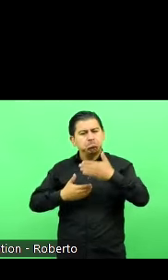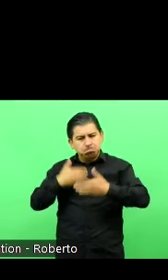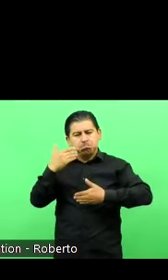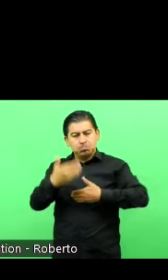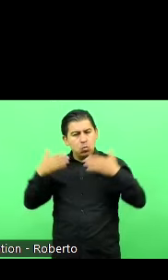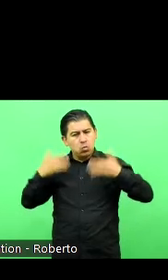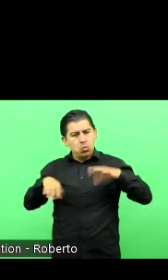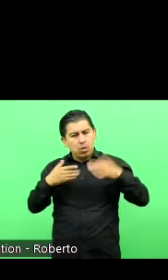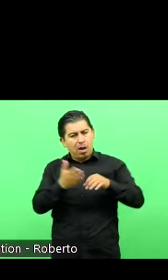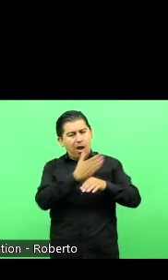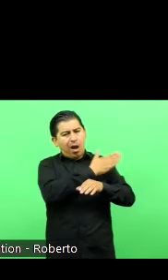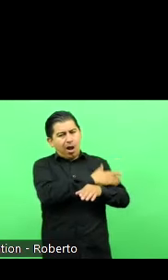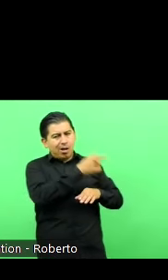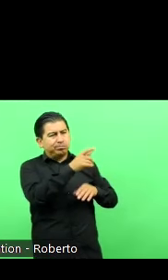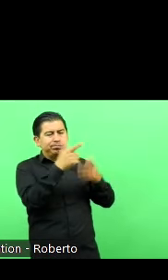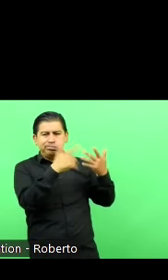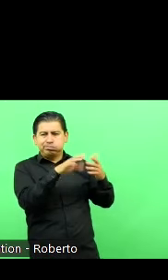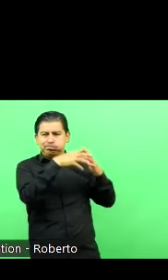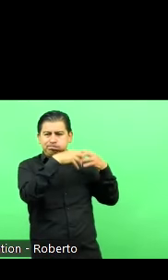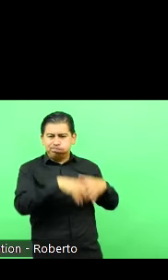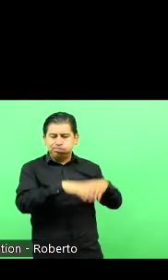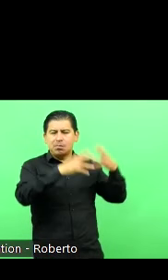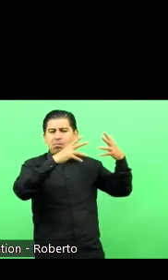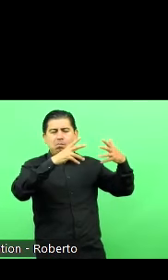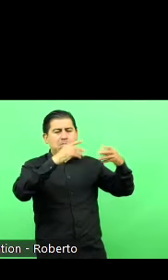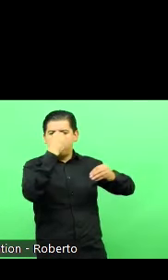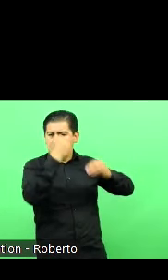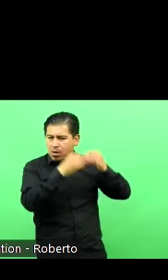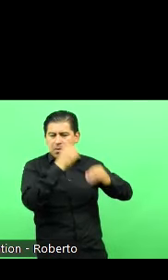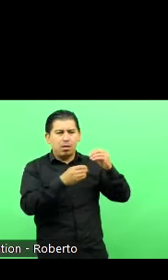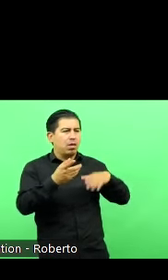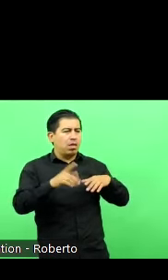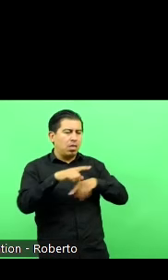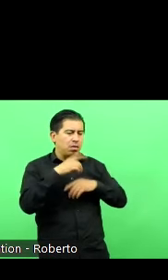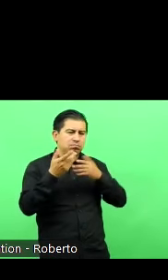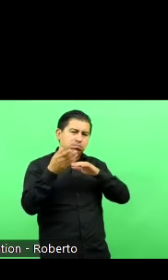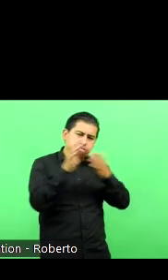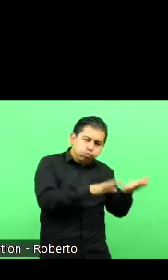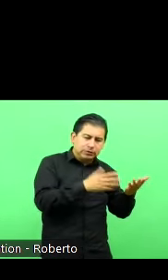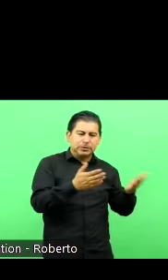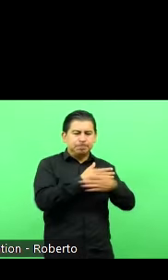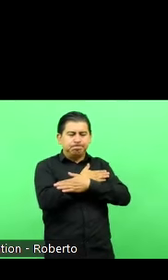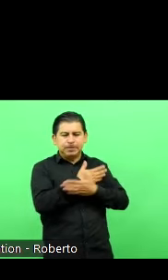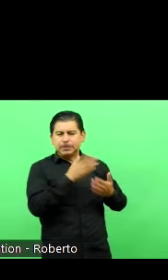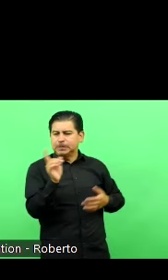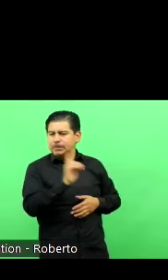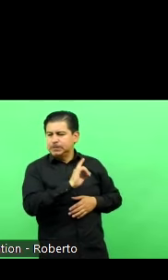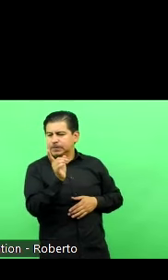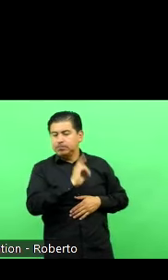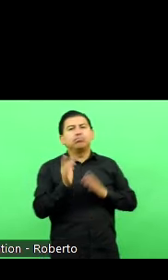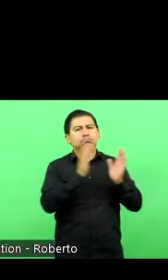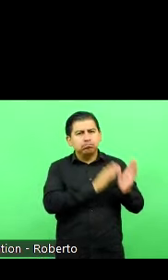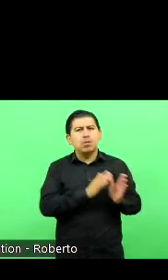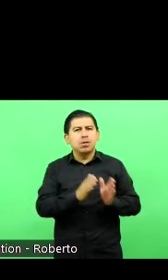risks. And to all the participants in attendance, I would like to commend you